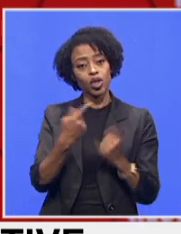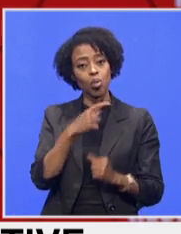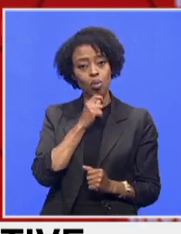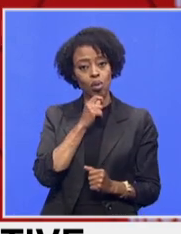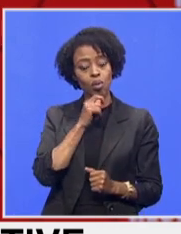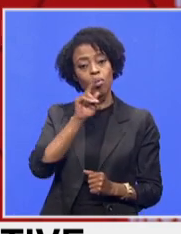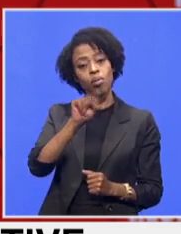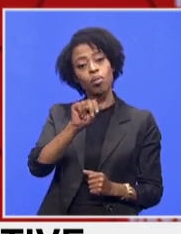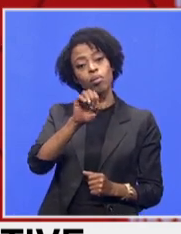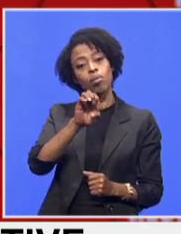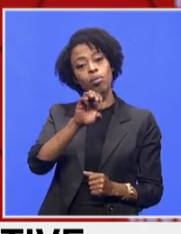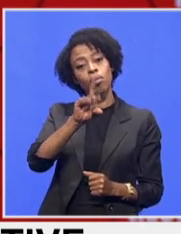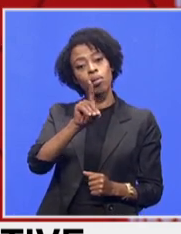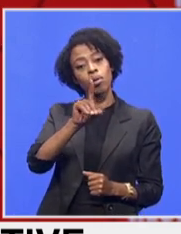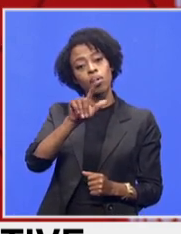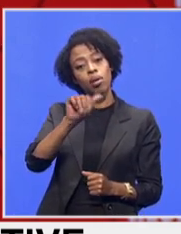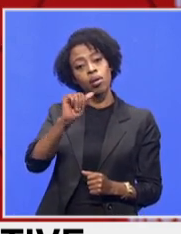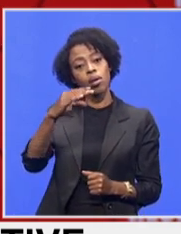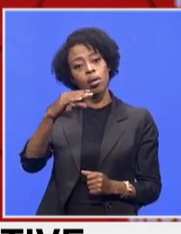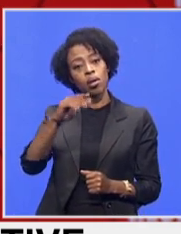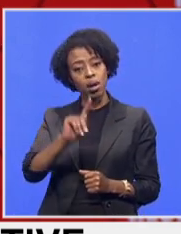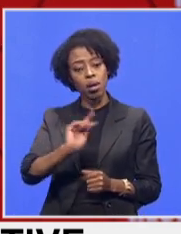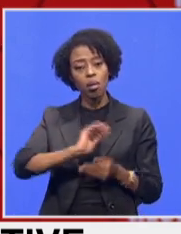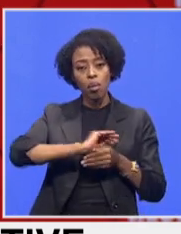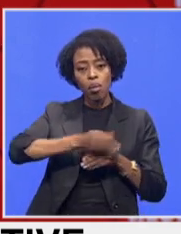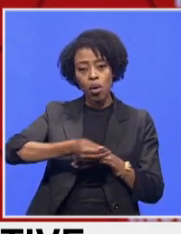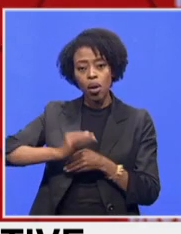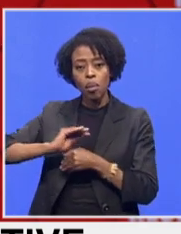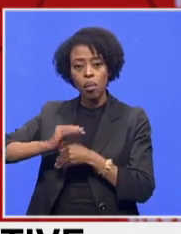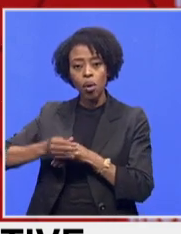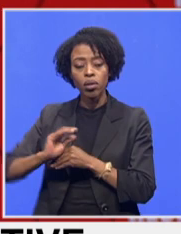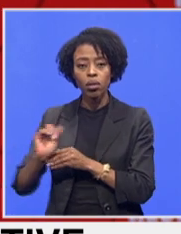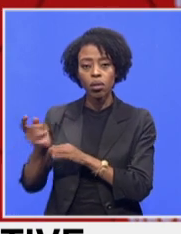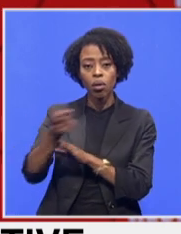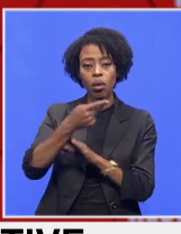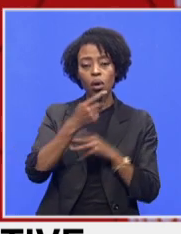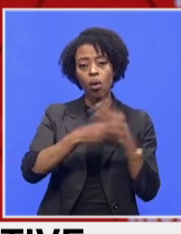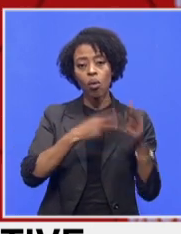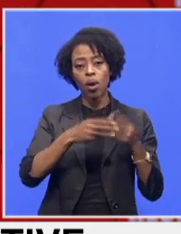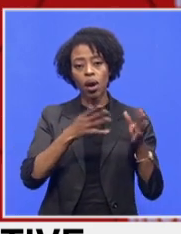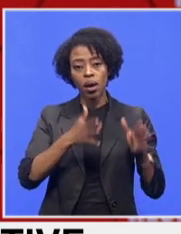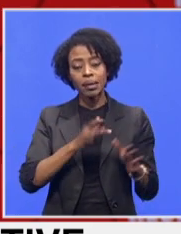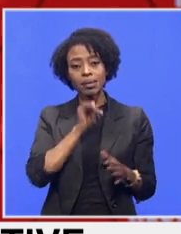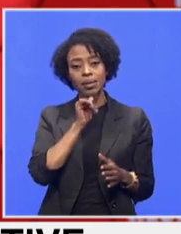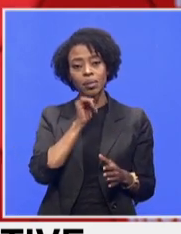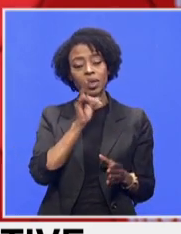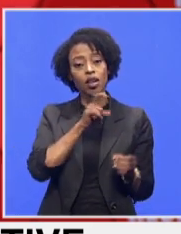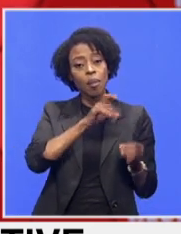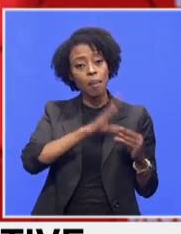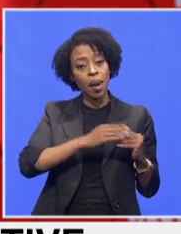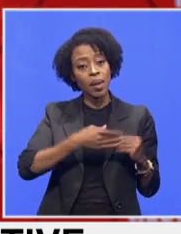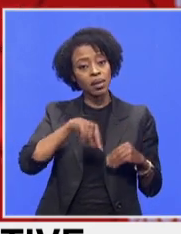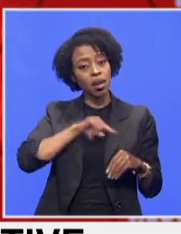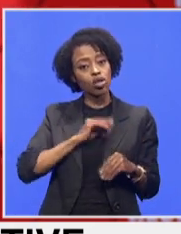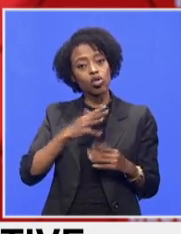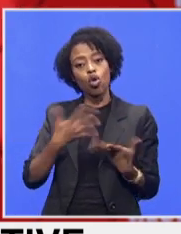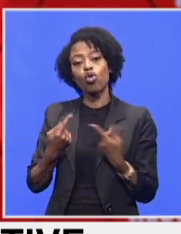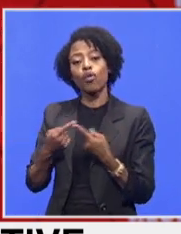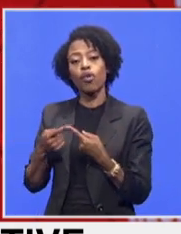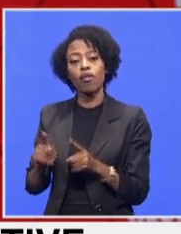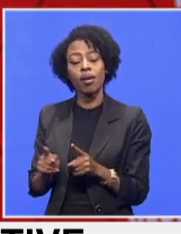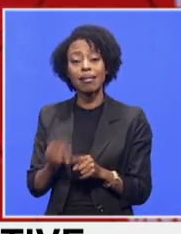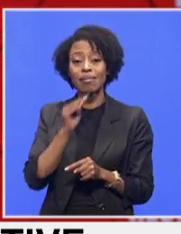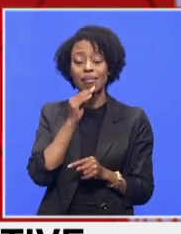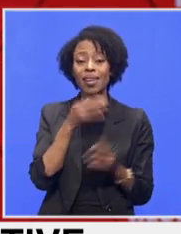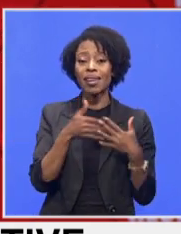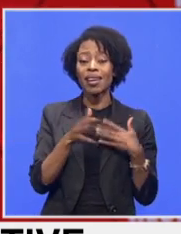NEDLAC to protect all workers in and outside the Federation. This means any